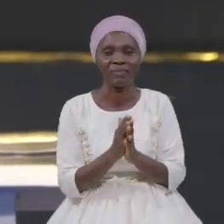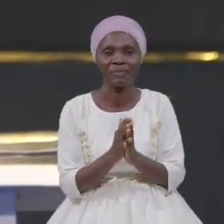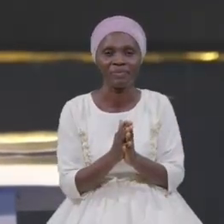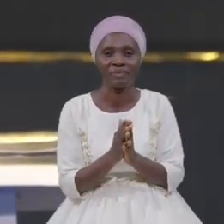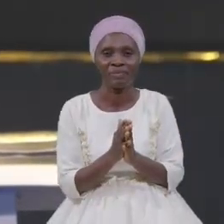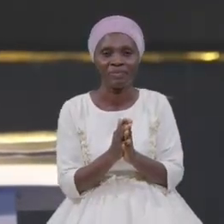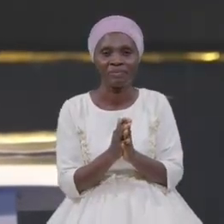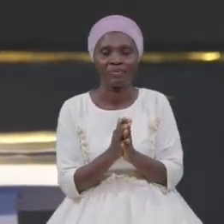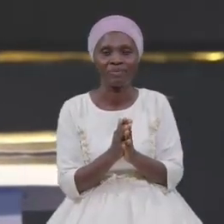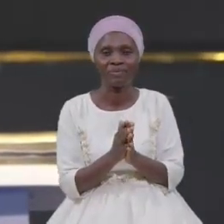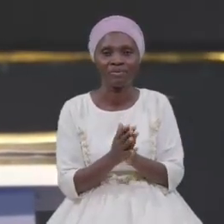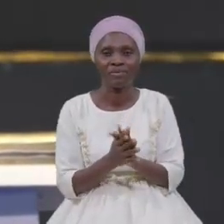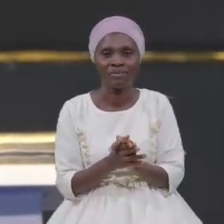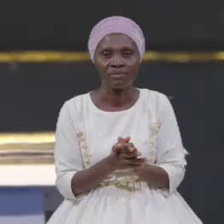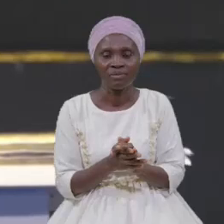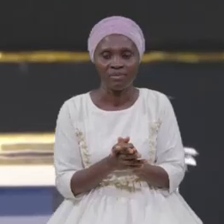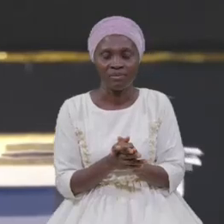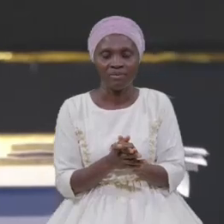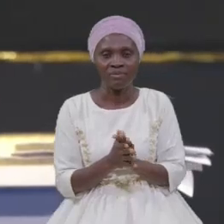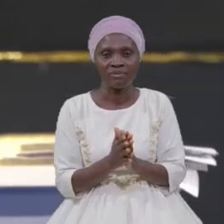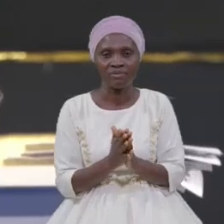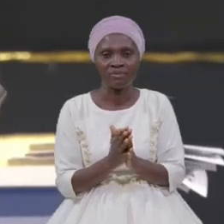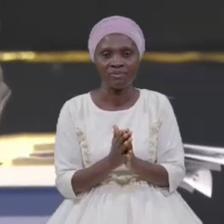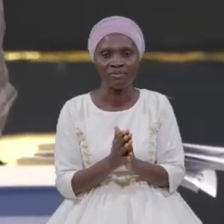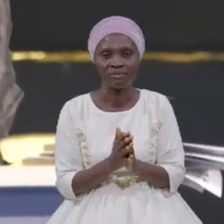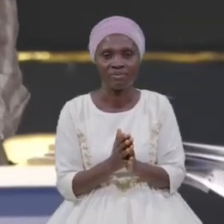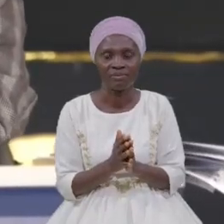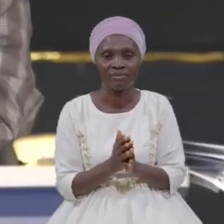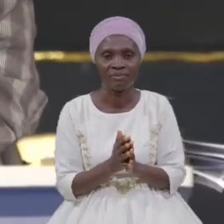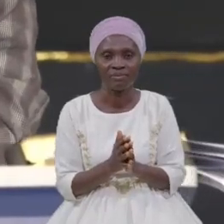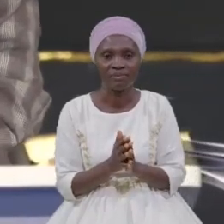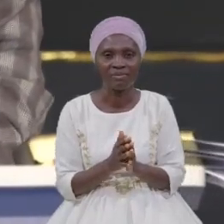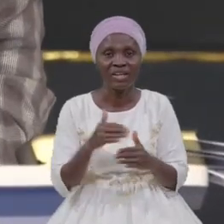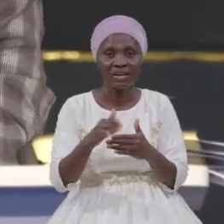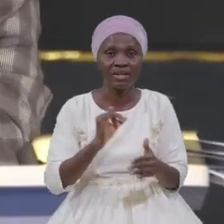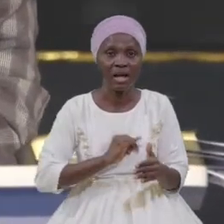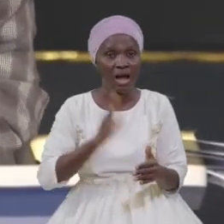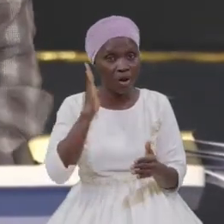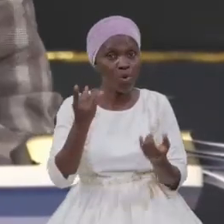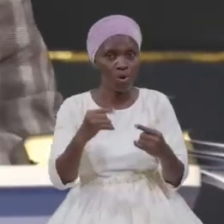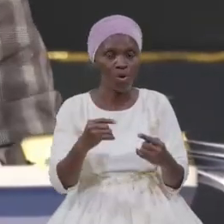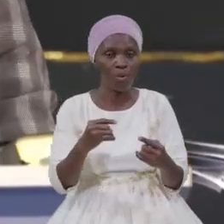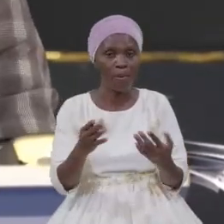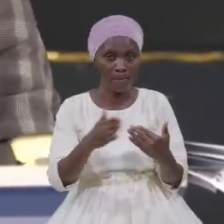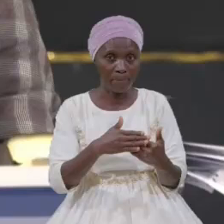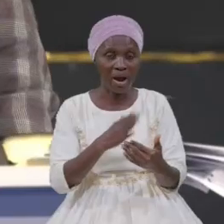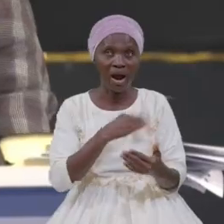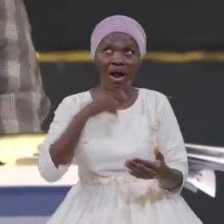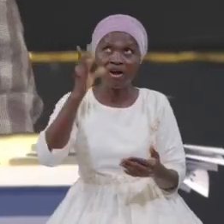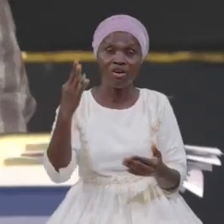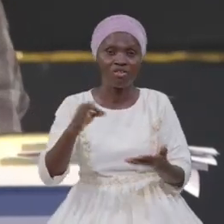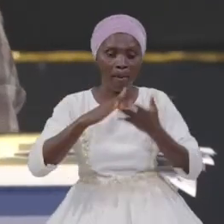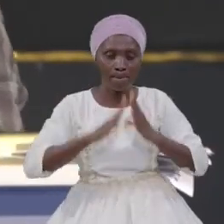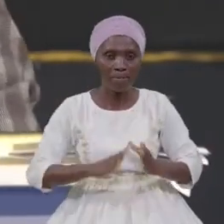After that, I'll come back and the God of peace will bruise Satan, sickness, suffering under